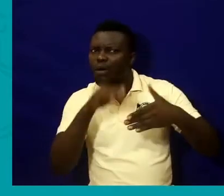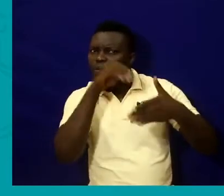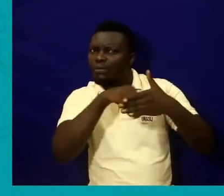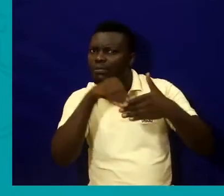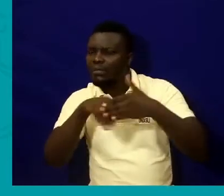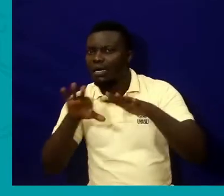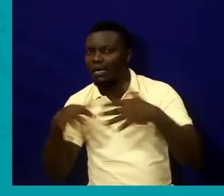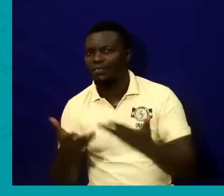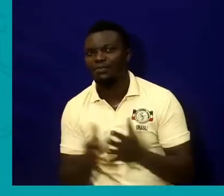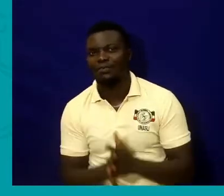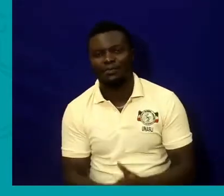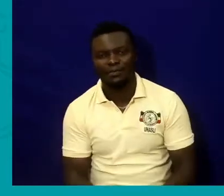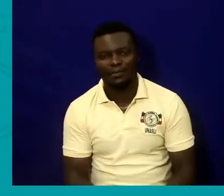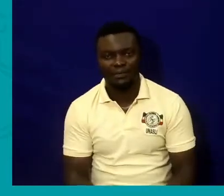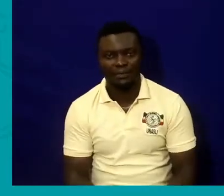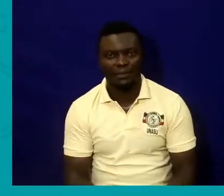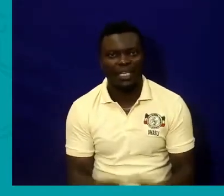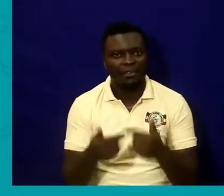are filled.